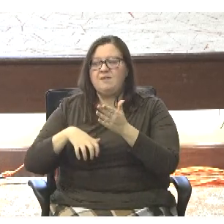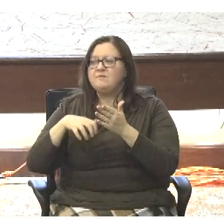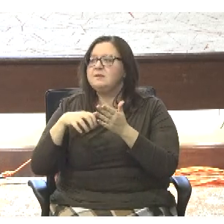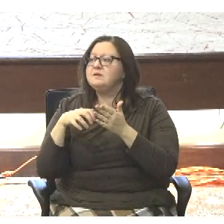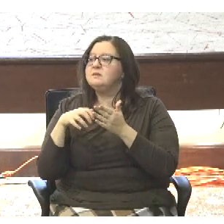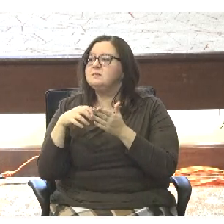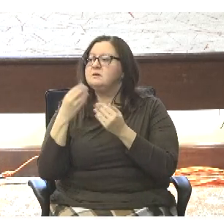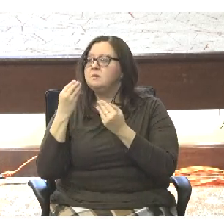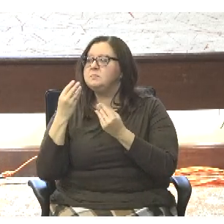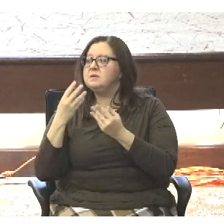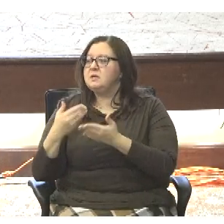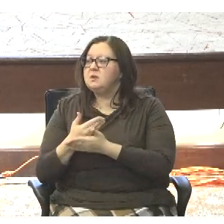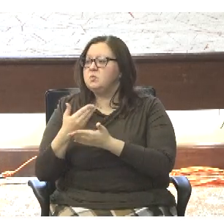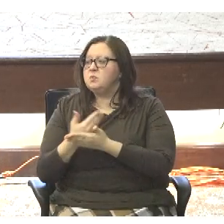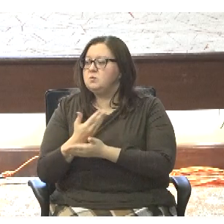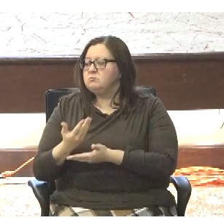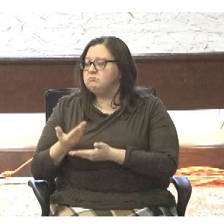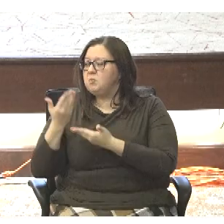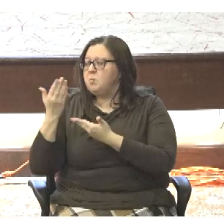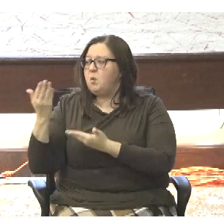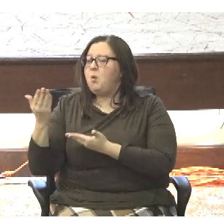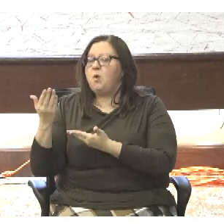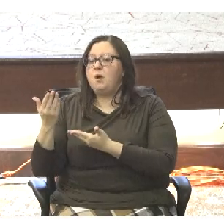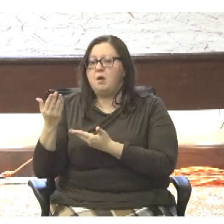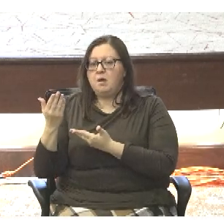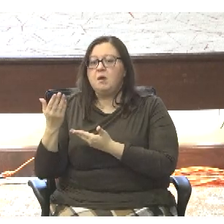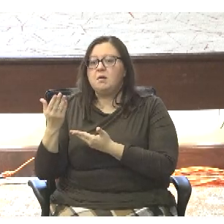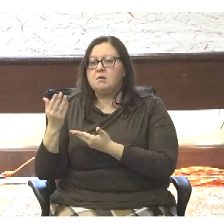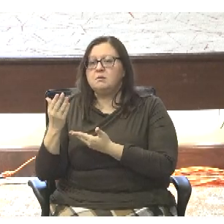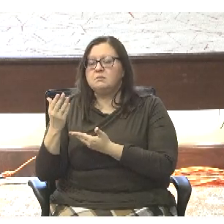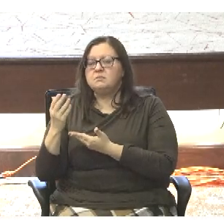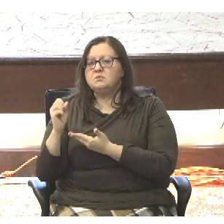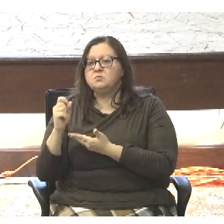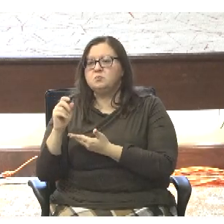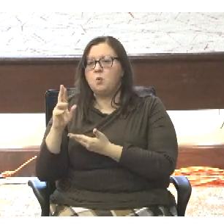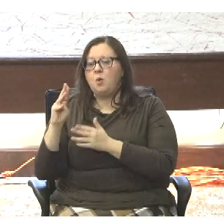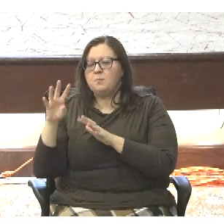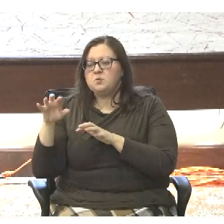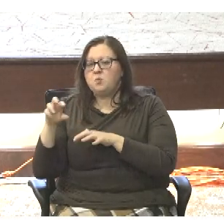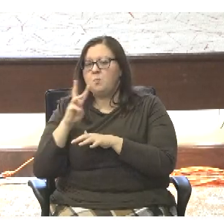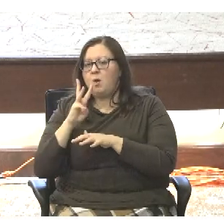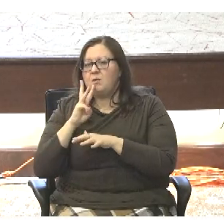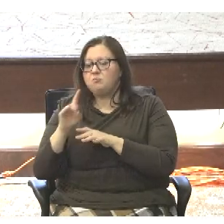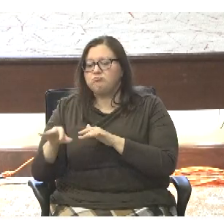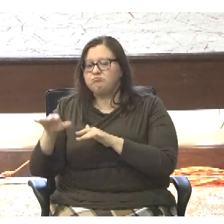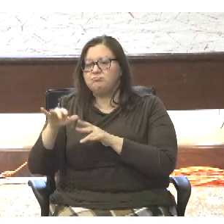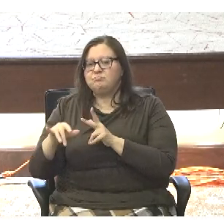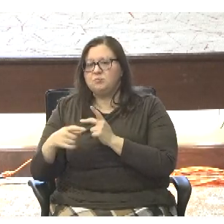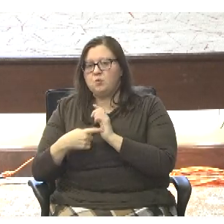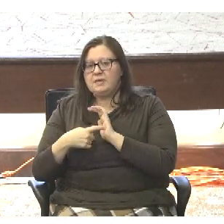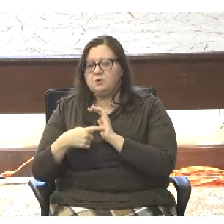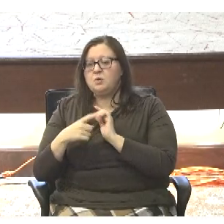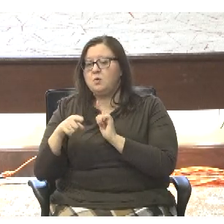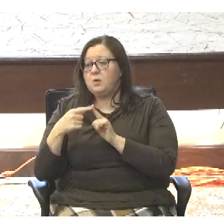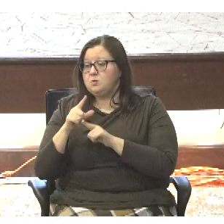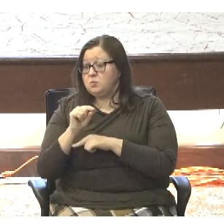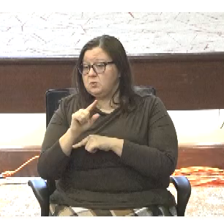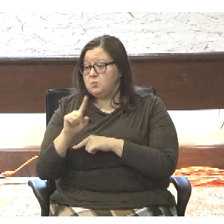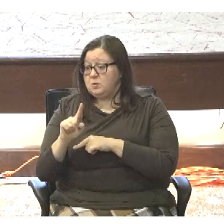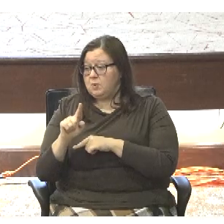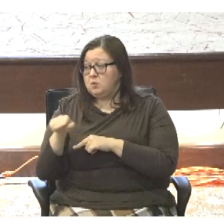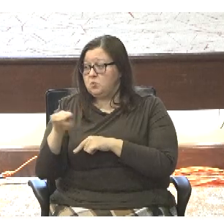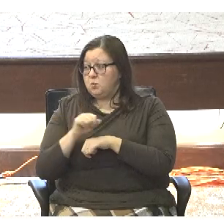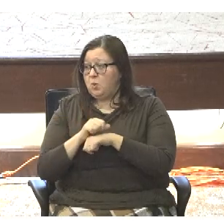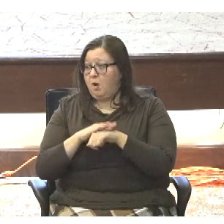of updated, new, and proposed stormwater criteria. And then in 2021, while you all were working on